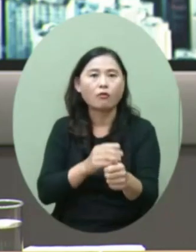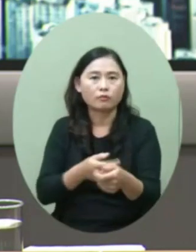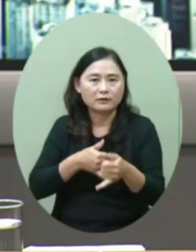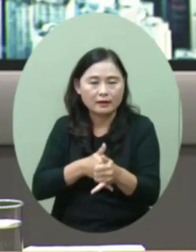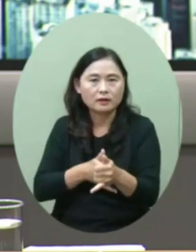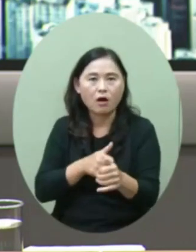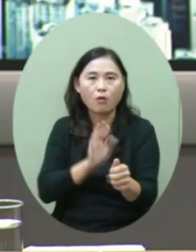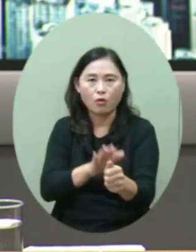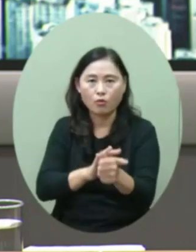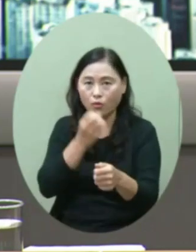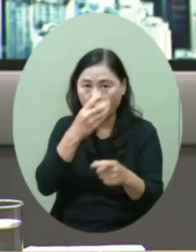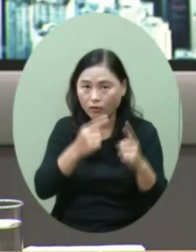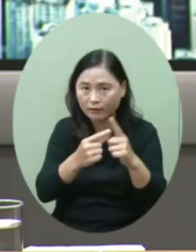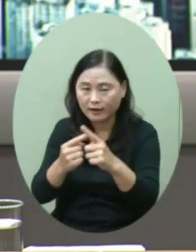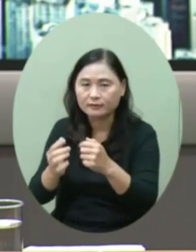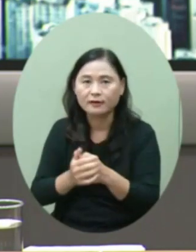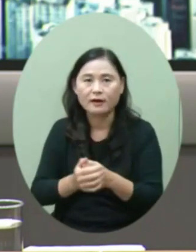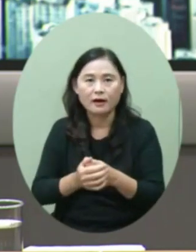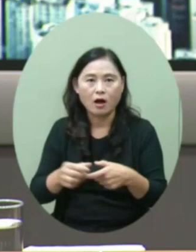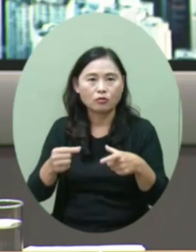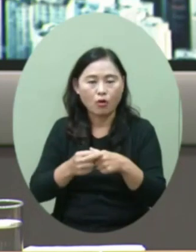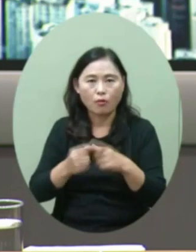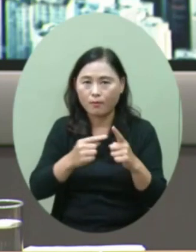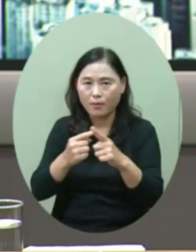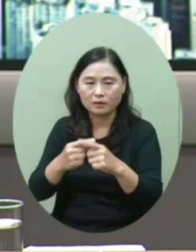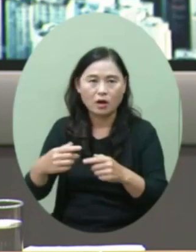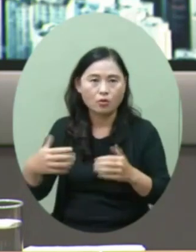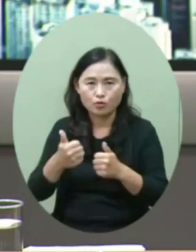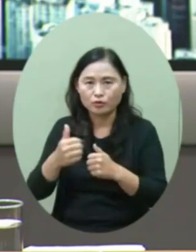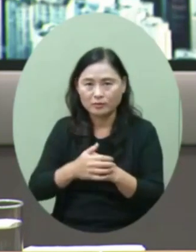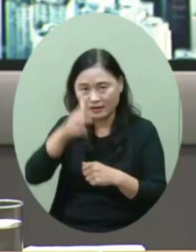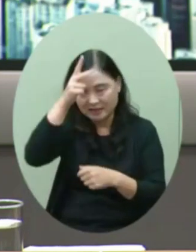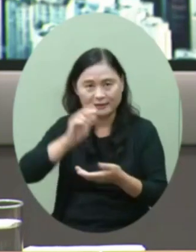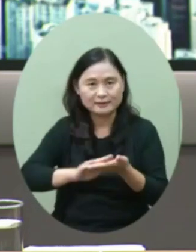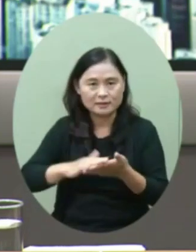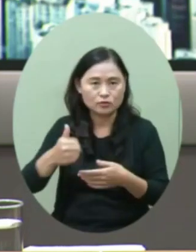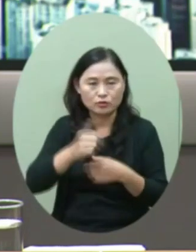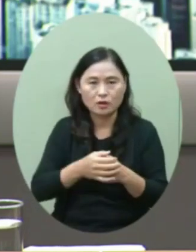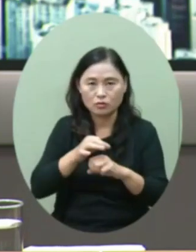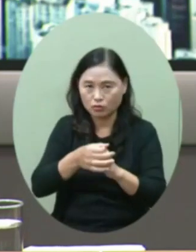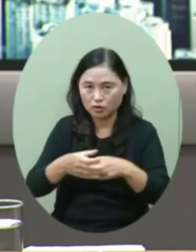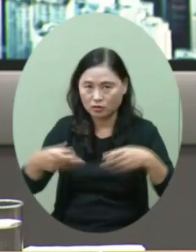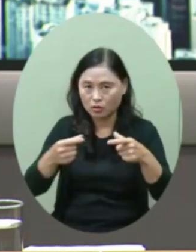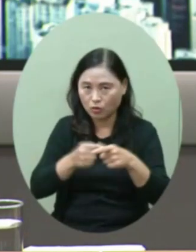SAR. The rights and freedoms of Hong Kong people